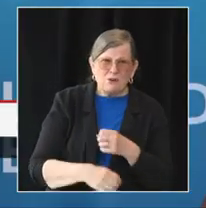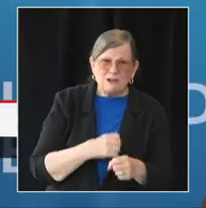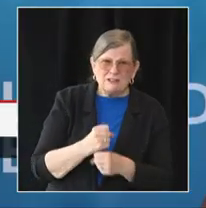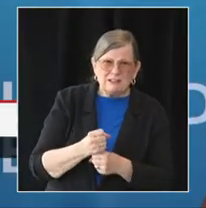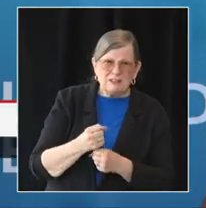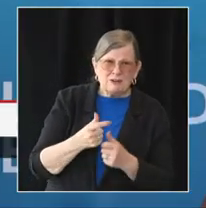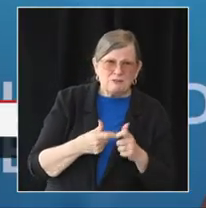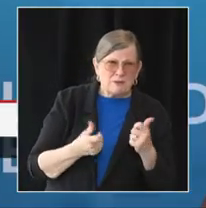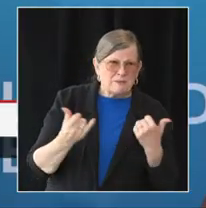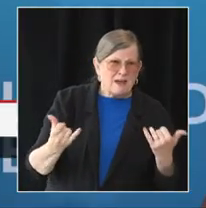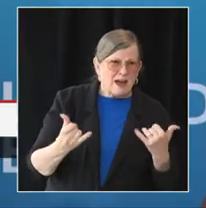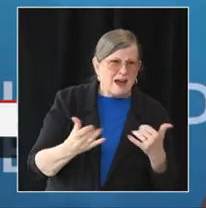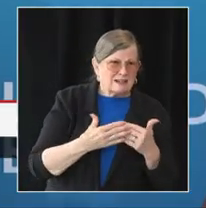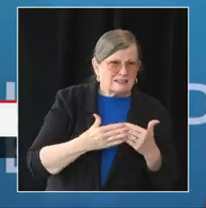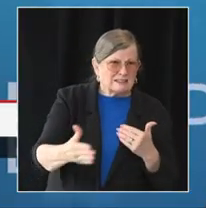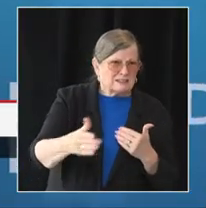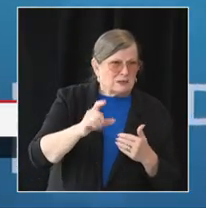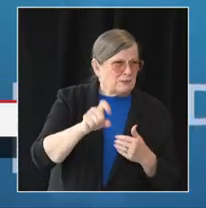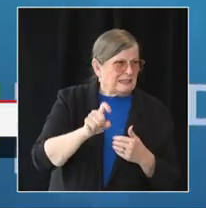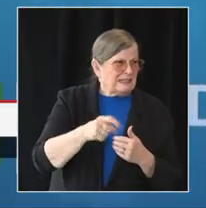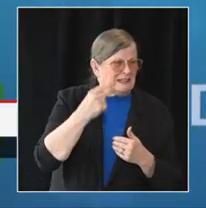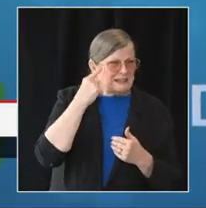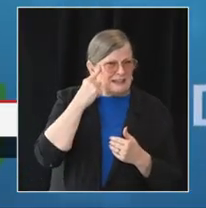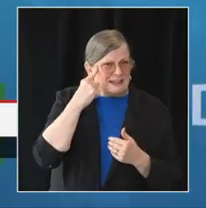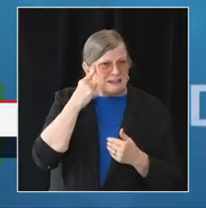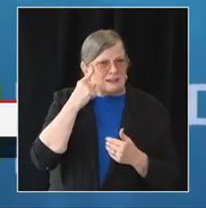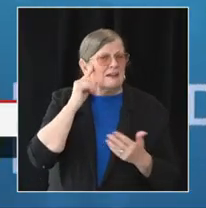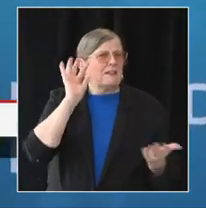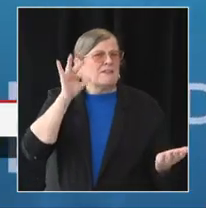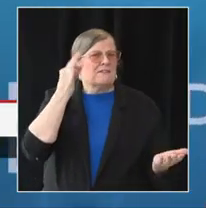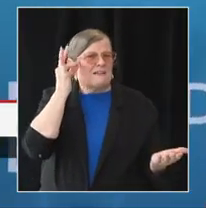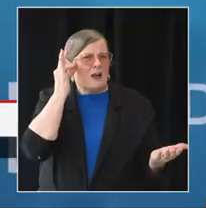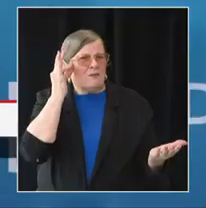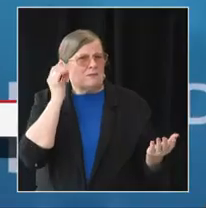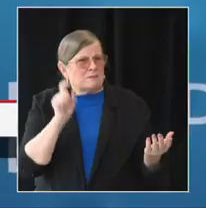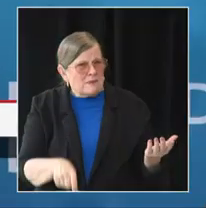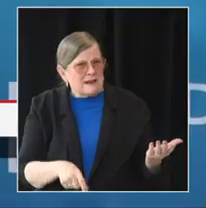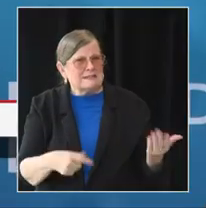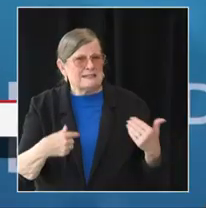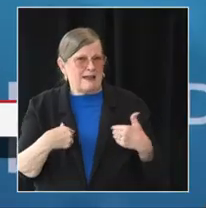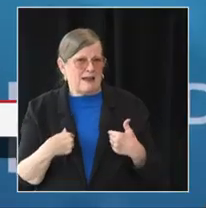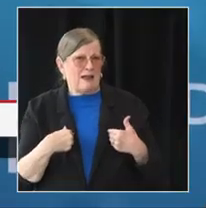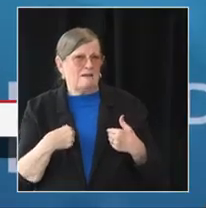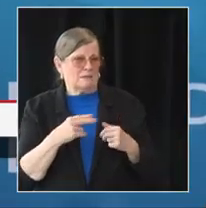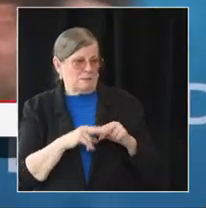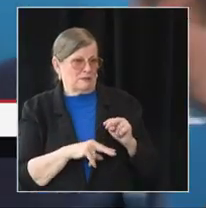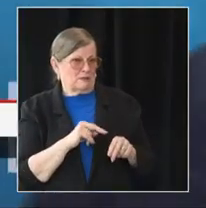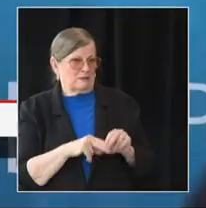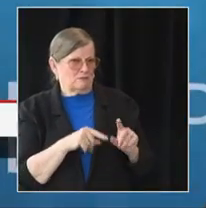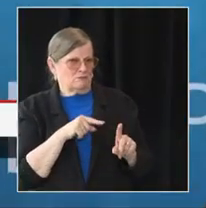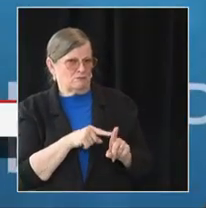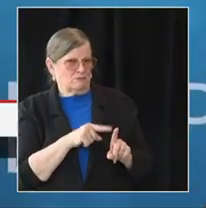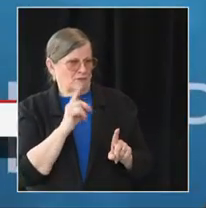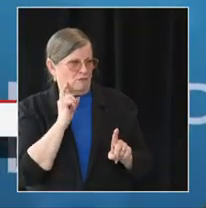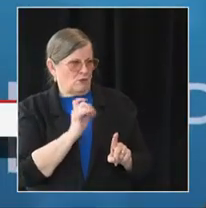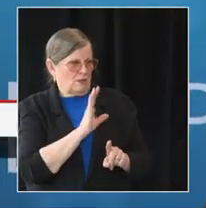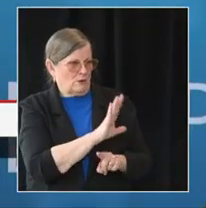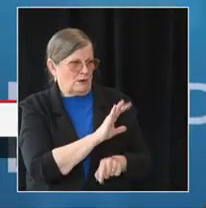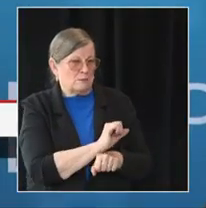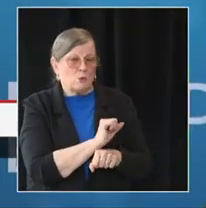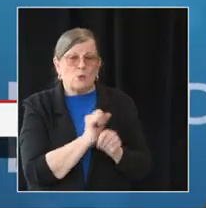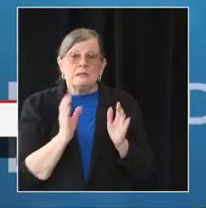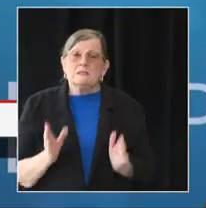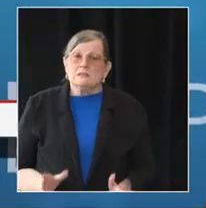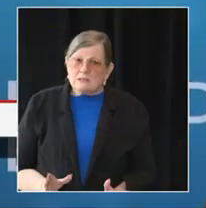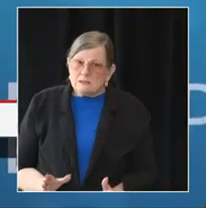government is going to have to be able to house and deploy the federal workforce in a different way. Now, it